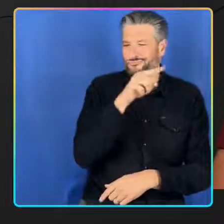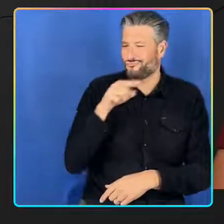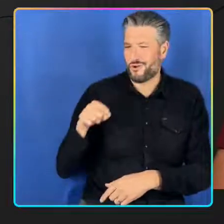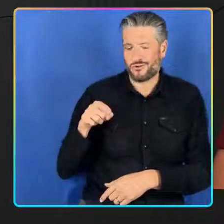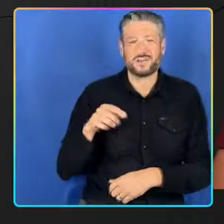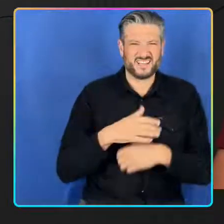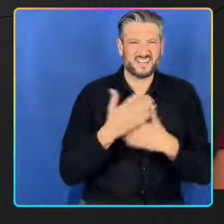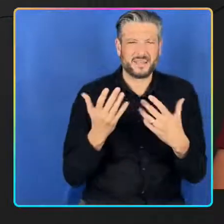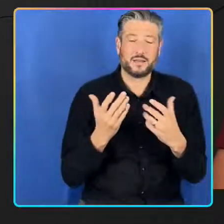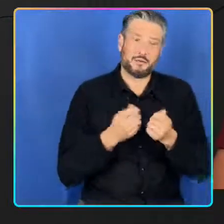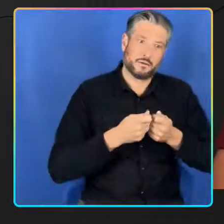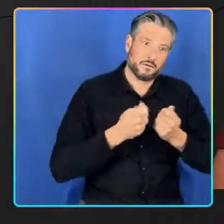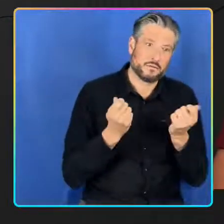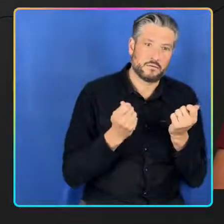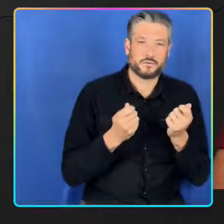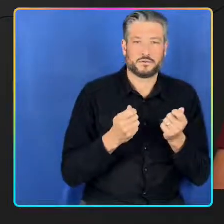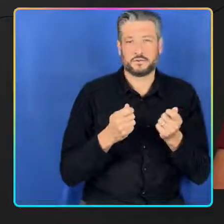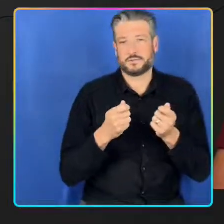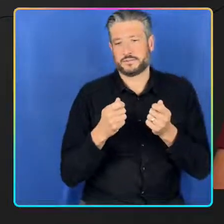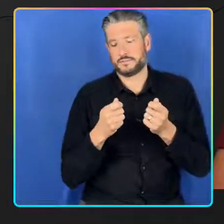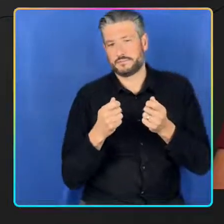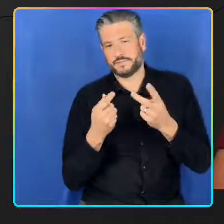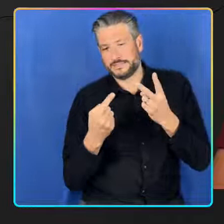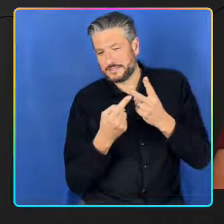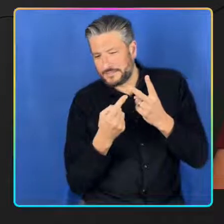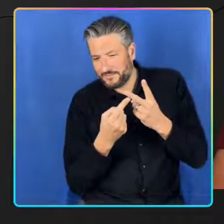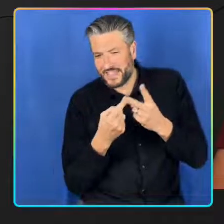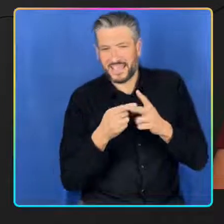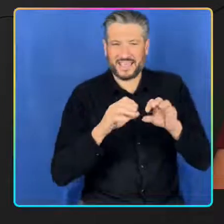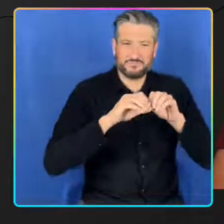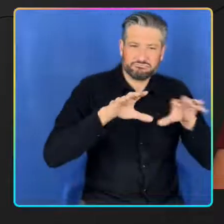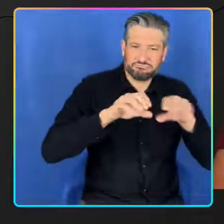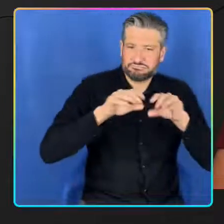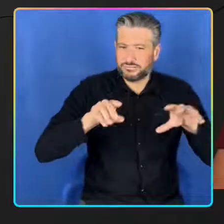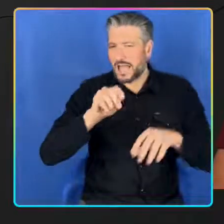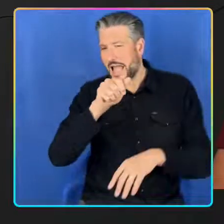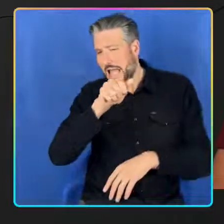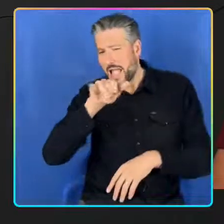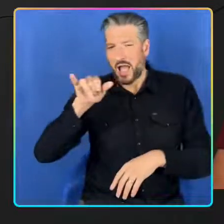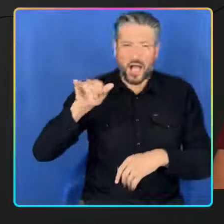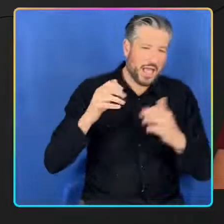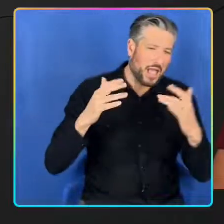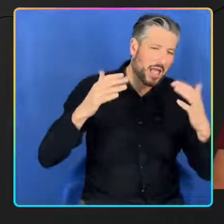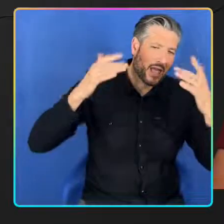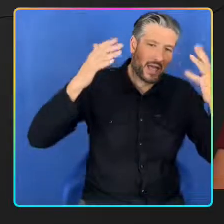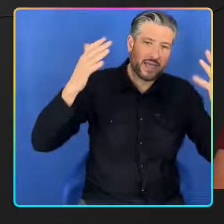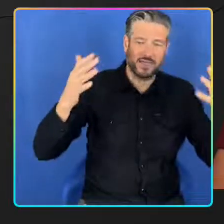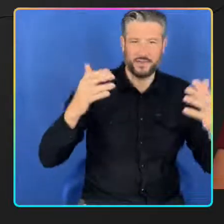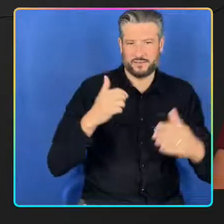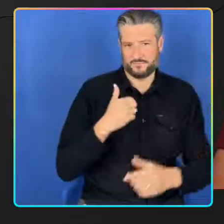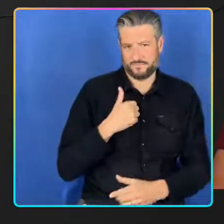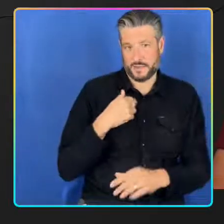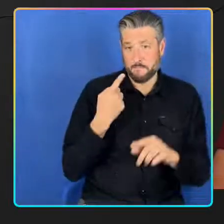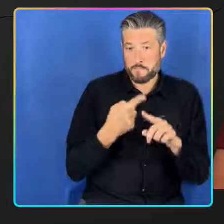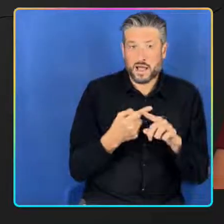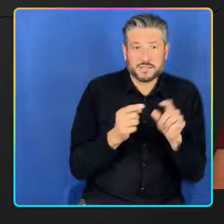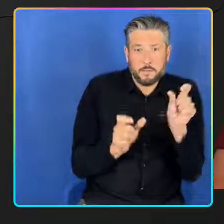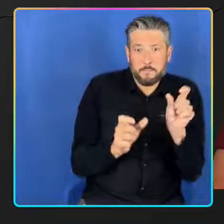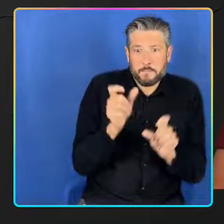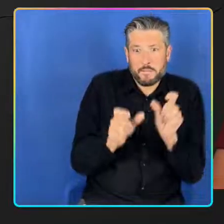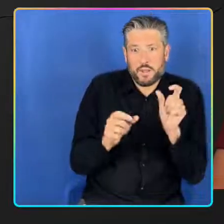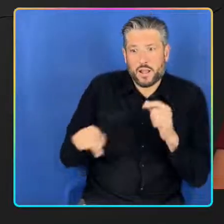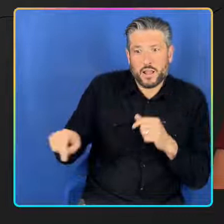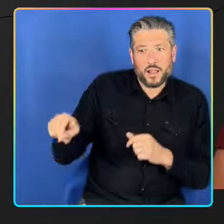artificial intelligence and what it can and can't do. And because there's a bunch of snake oil salespeople out there essentially making promises that just aren't